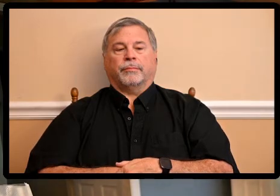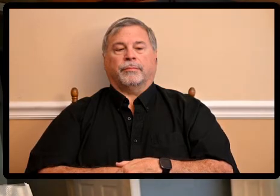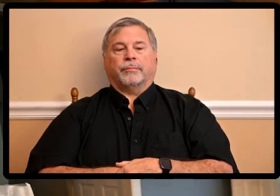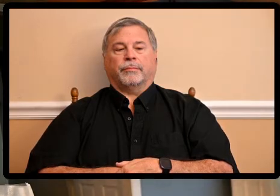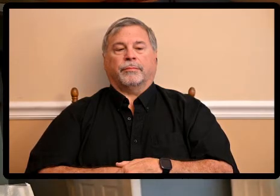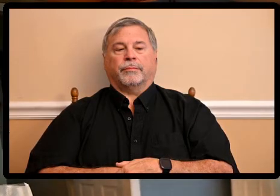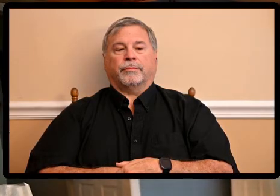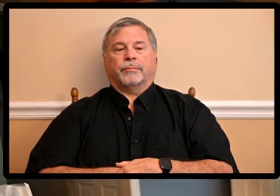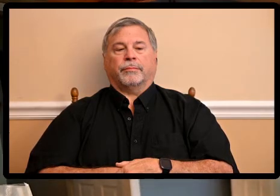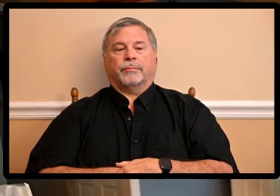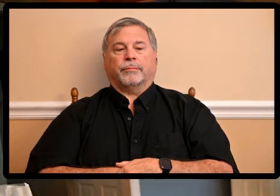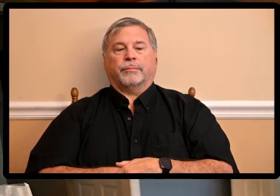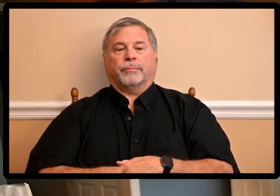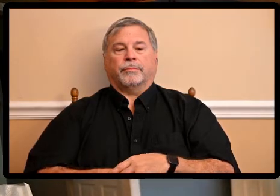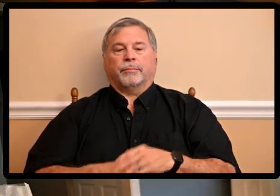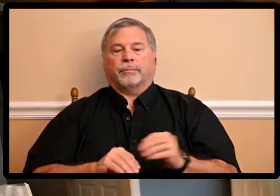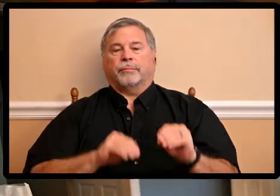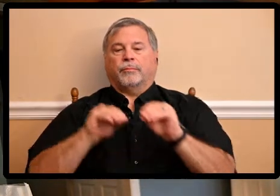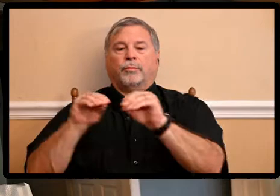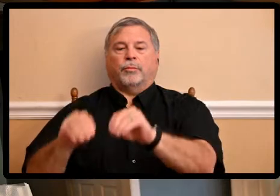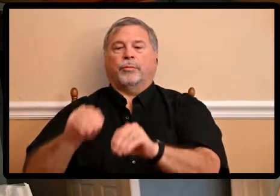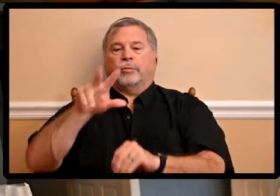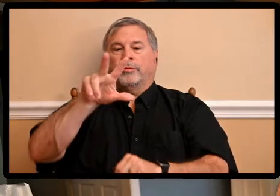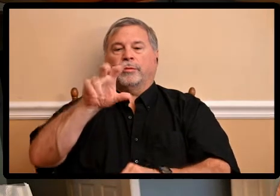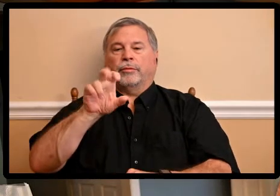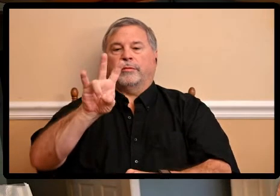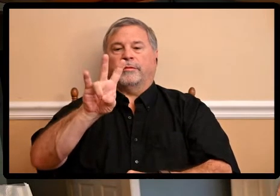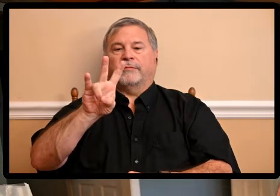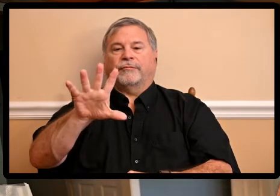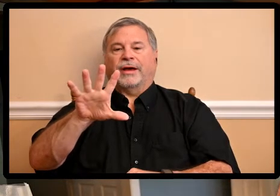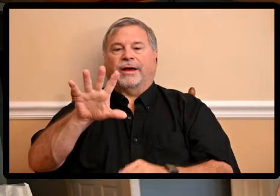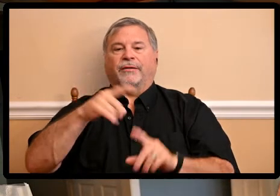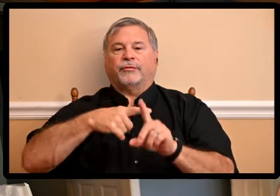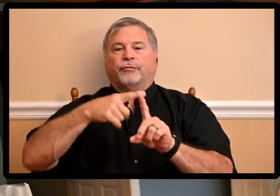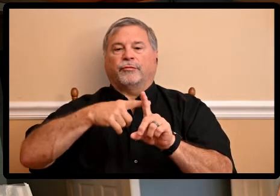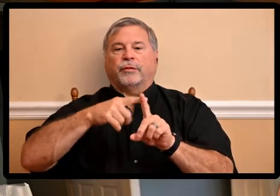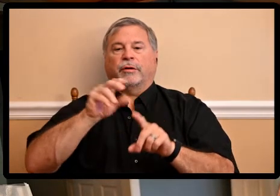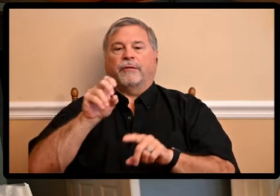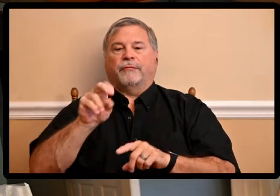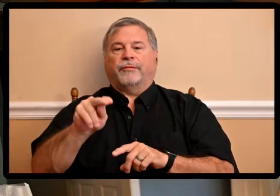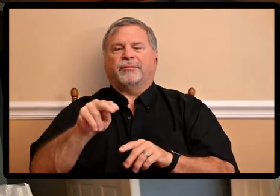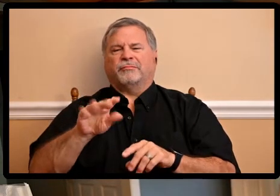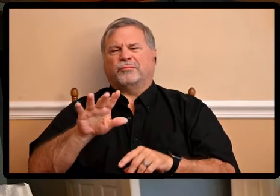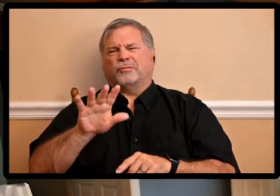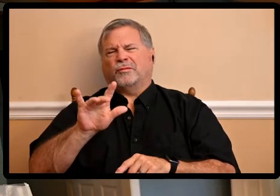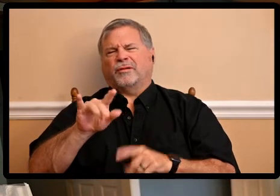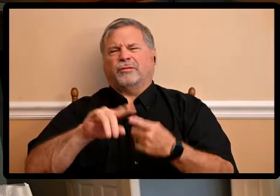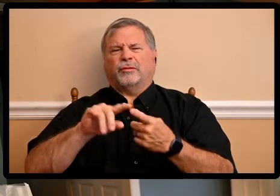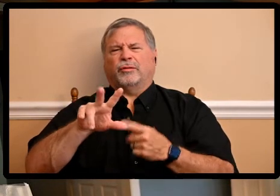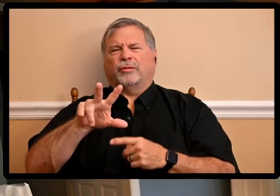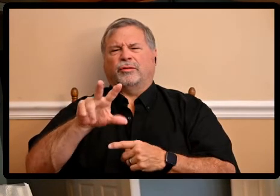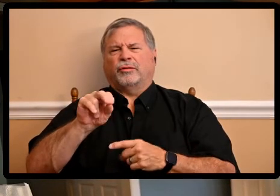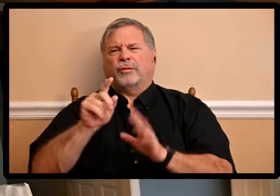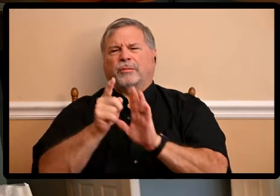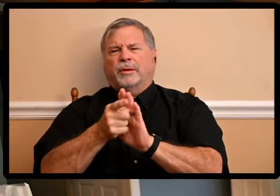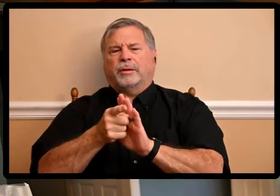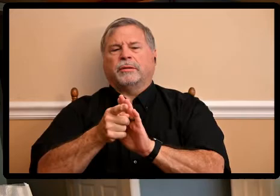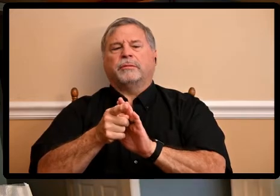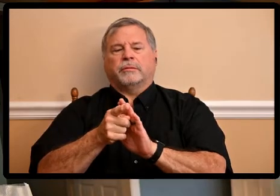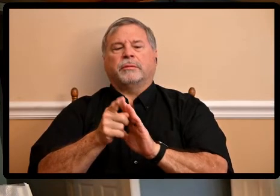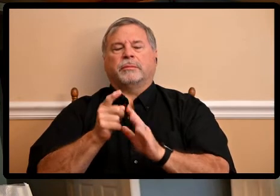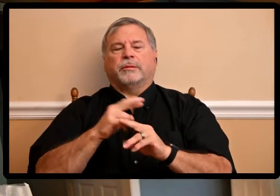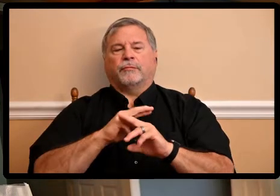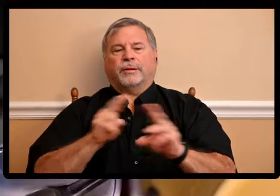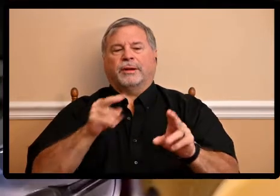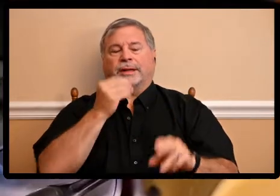We'll put this in a 375-degree oven for about 25 to 30 minutes, and it'll come out and be ready to